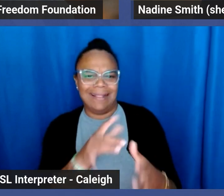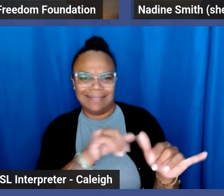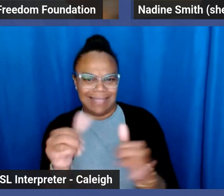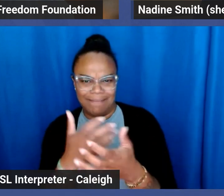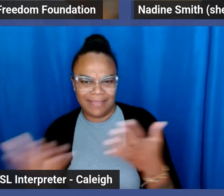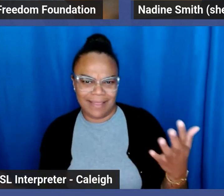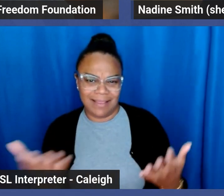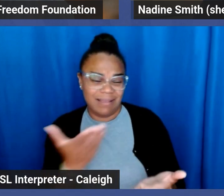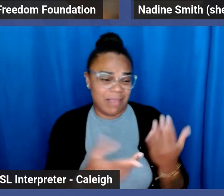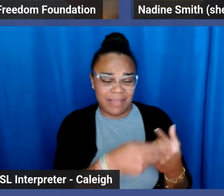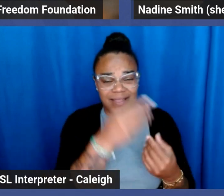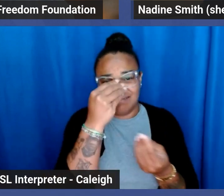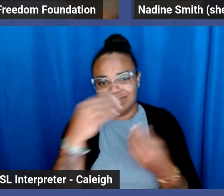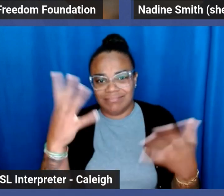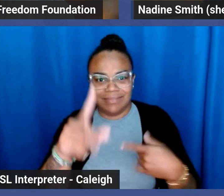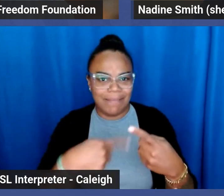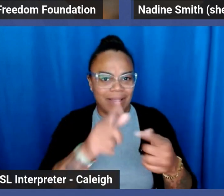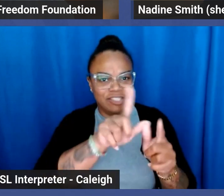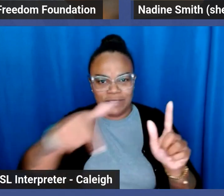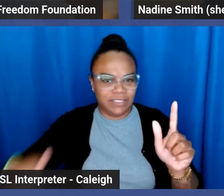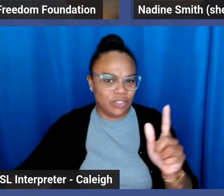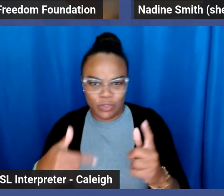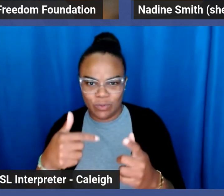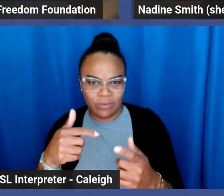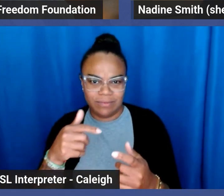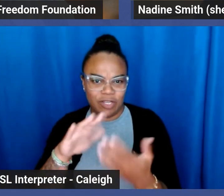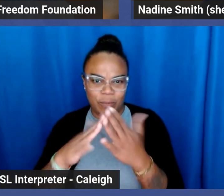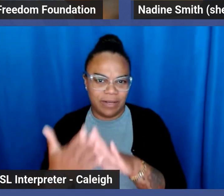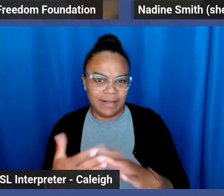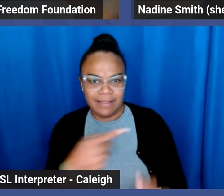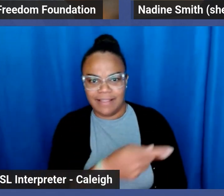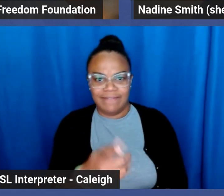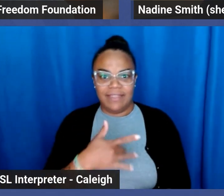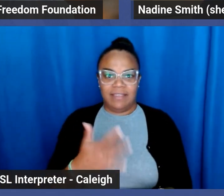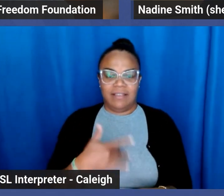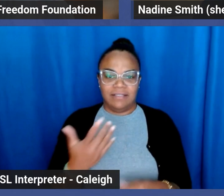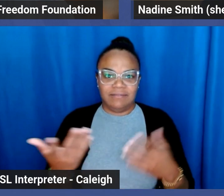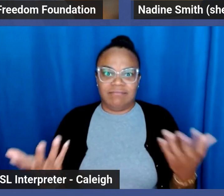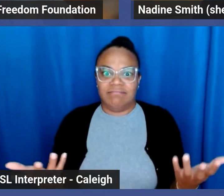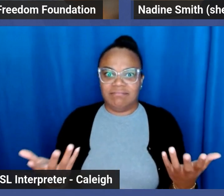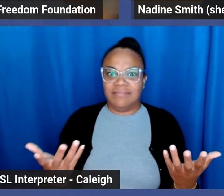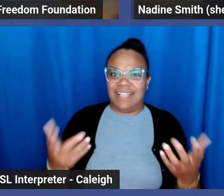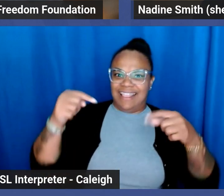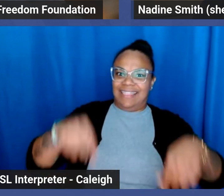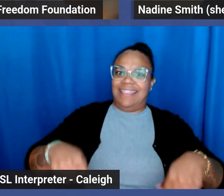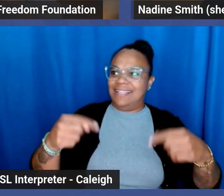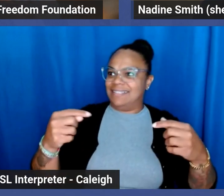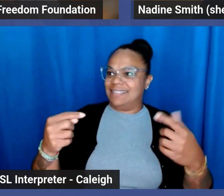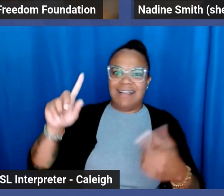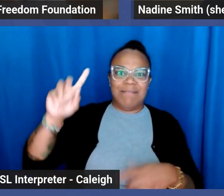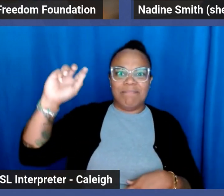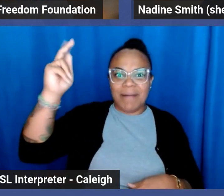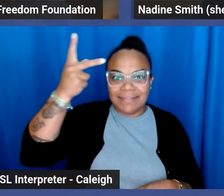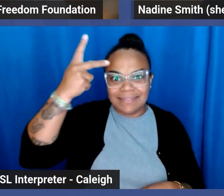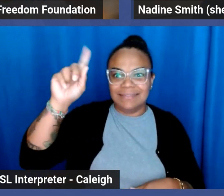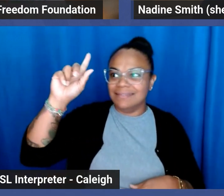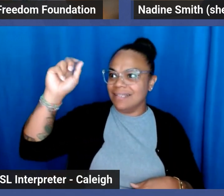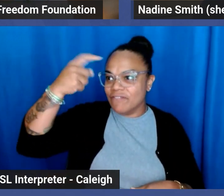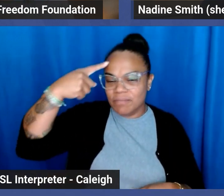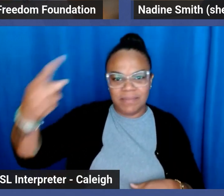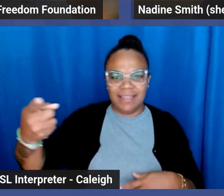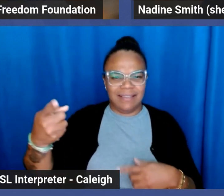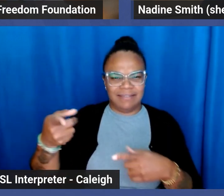was somebody who was saying, "This whole thing is rigged. How do I know it's rigged? Because I've been taking advantage of it. And you know what? So is my opponent."